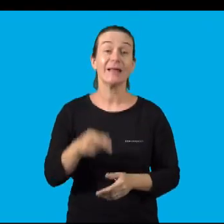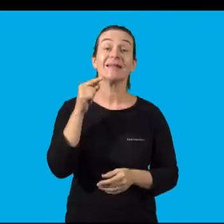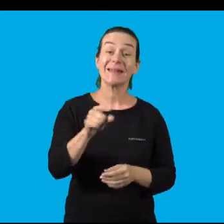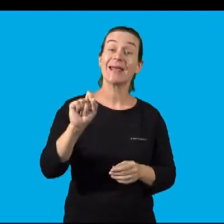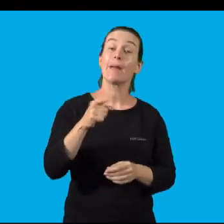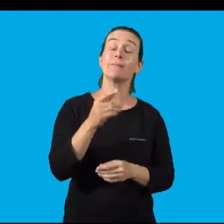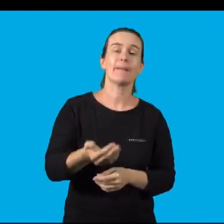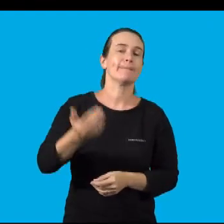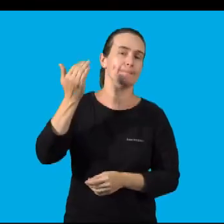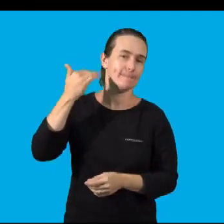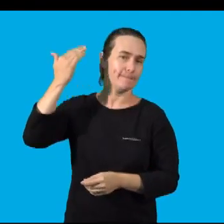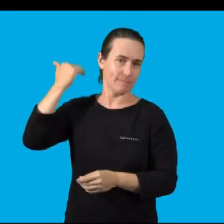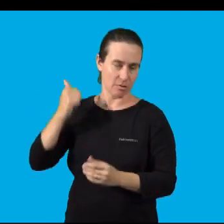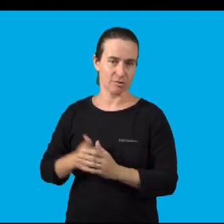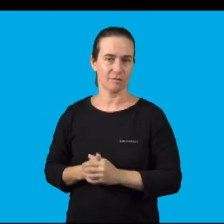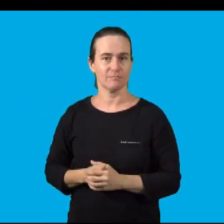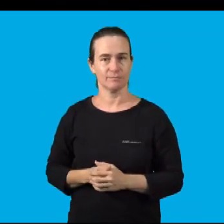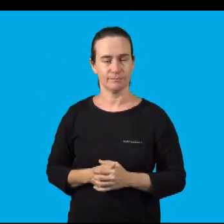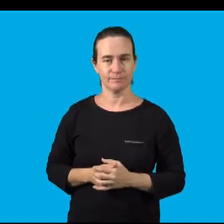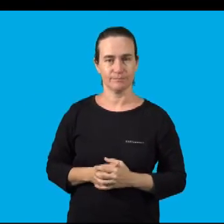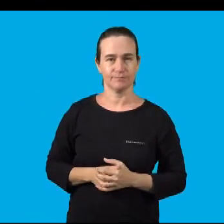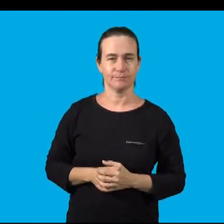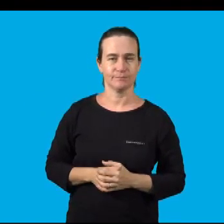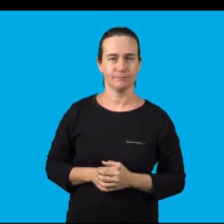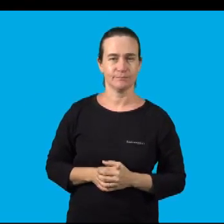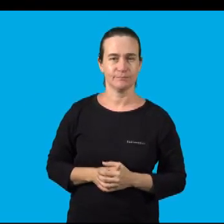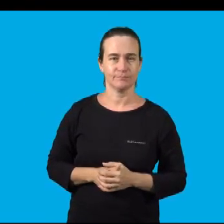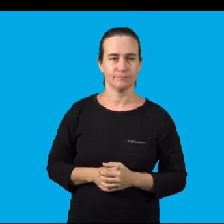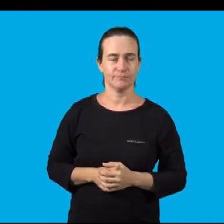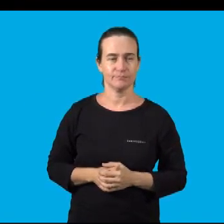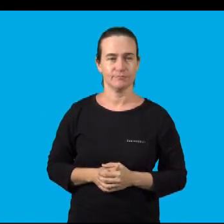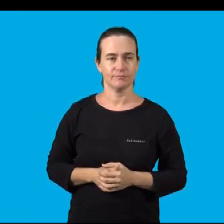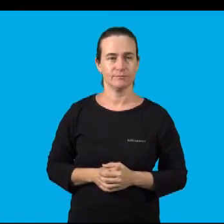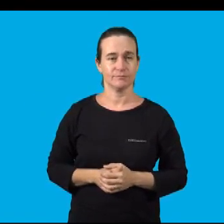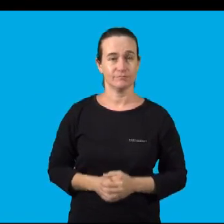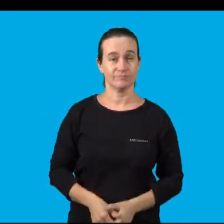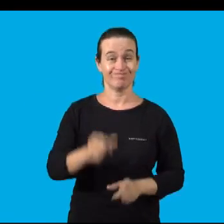the past, right? So this all is related to the past.